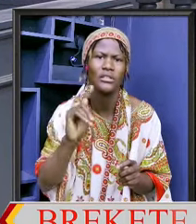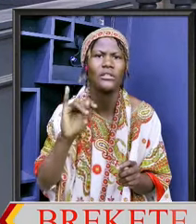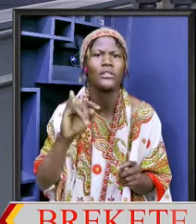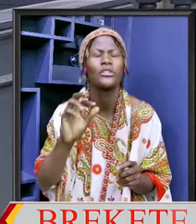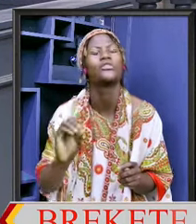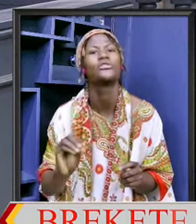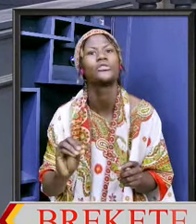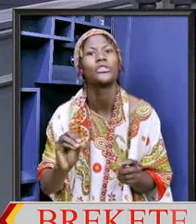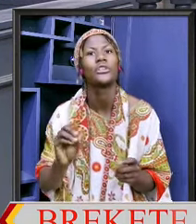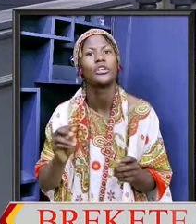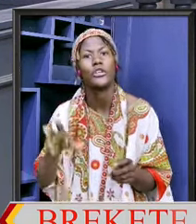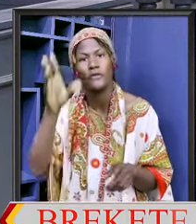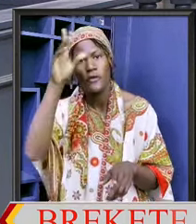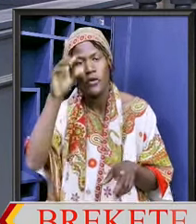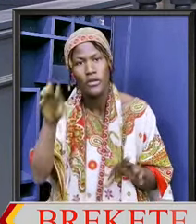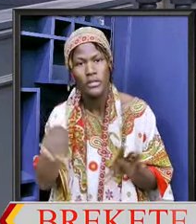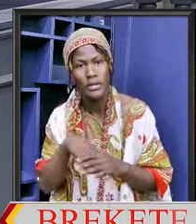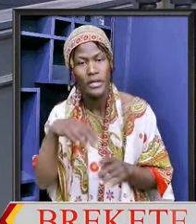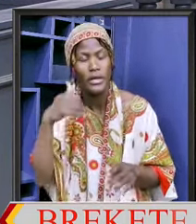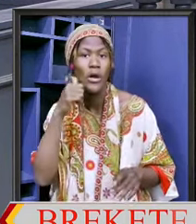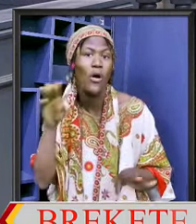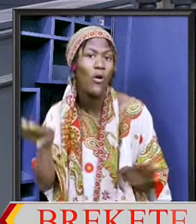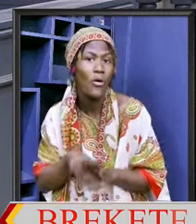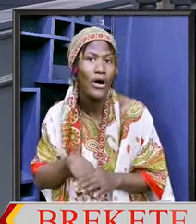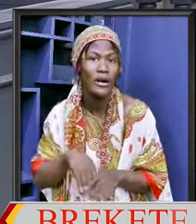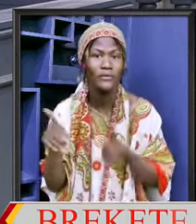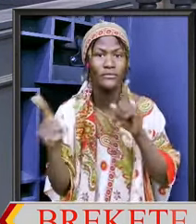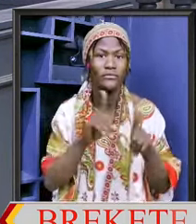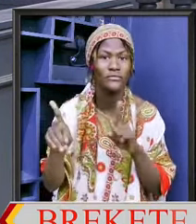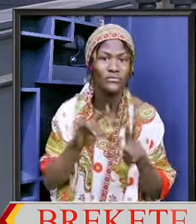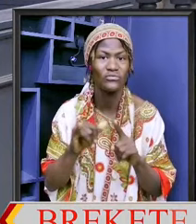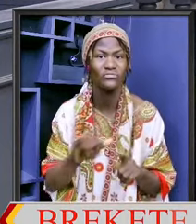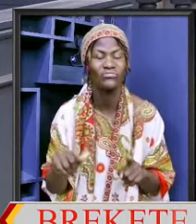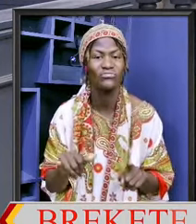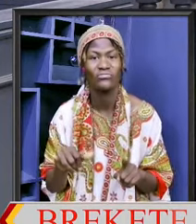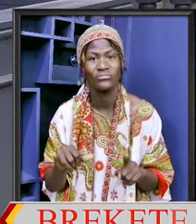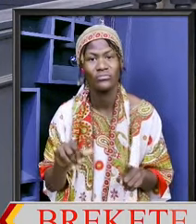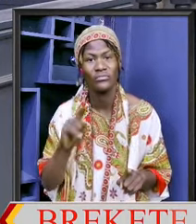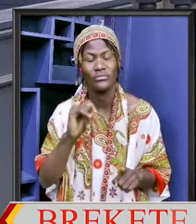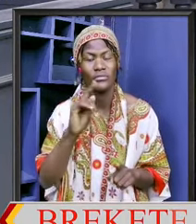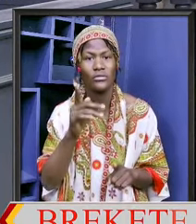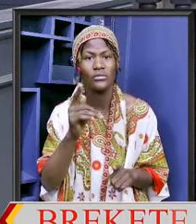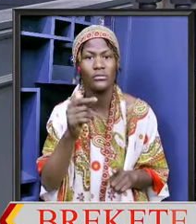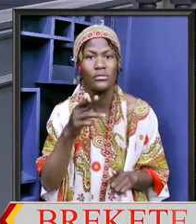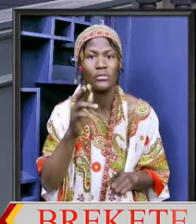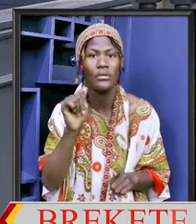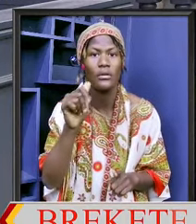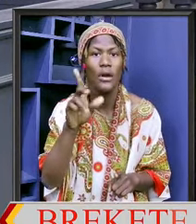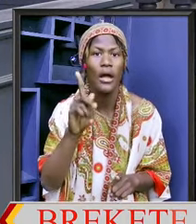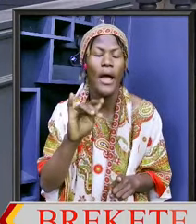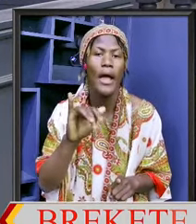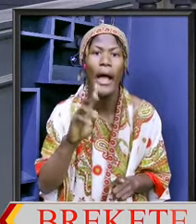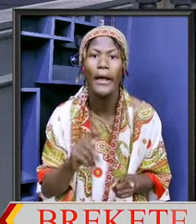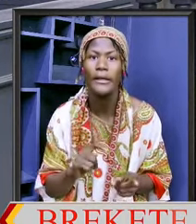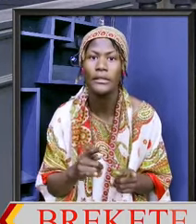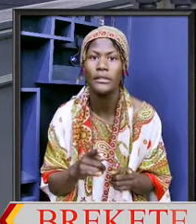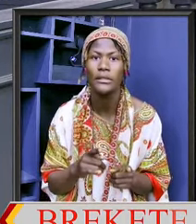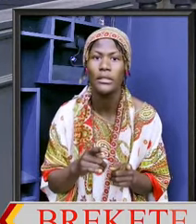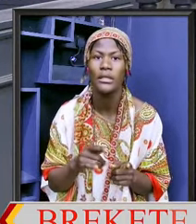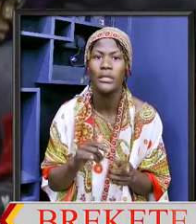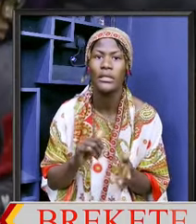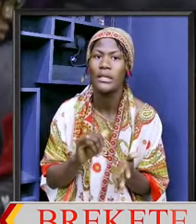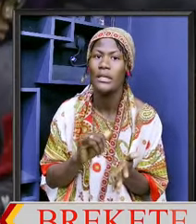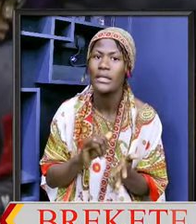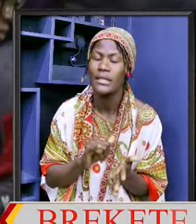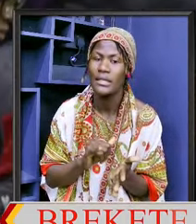wife location where we go give. But the most sure thing is that this person by himself show say in their distress and he not be